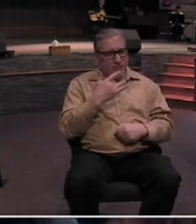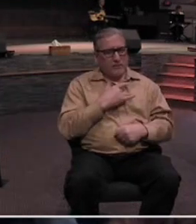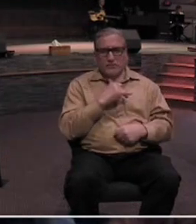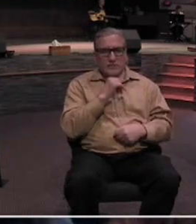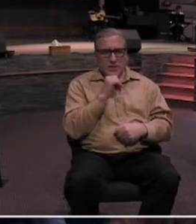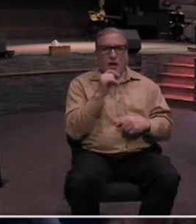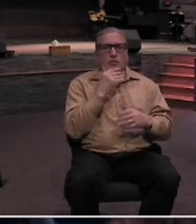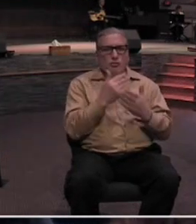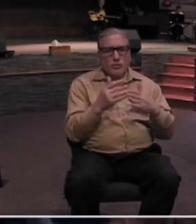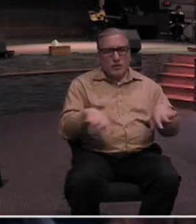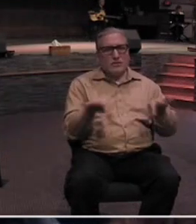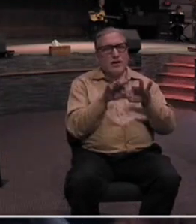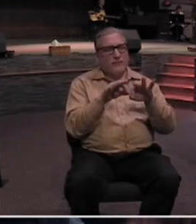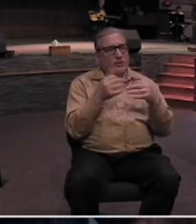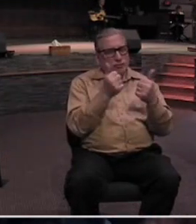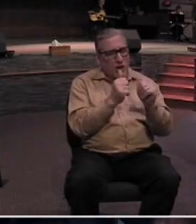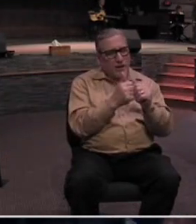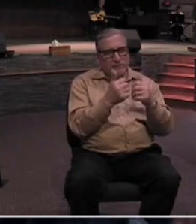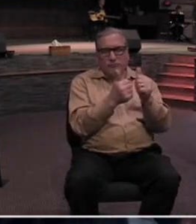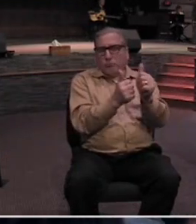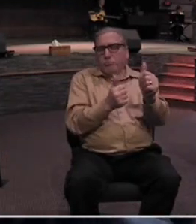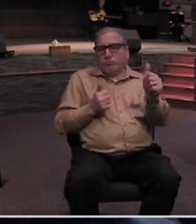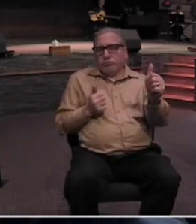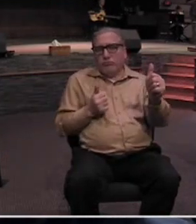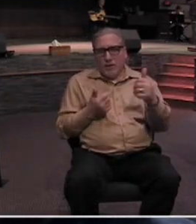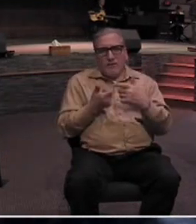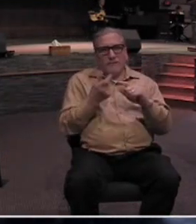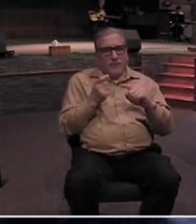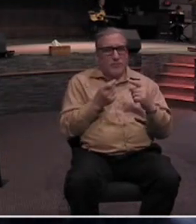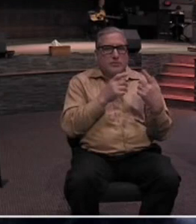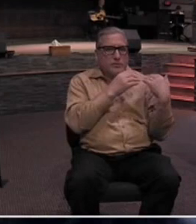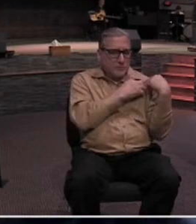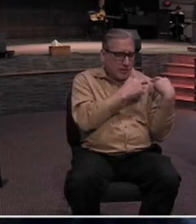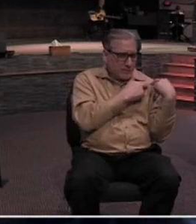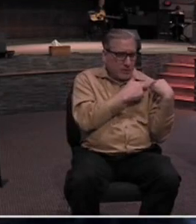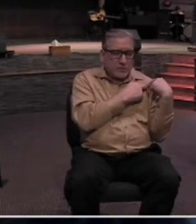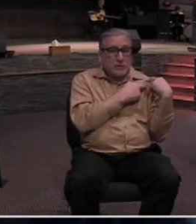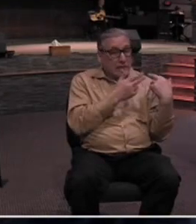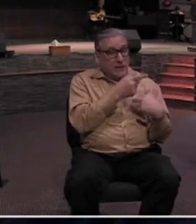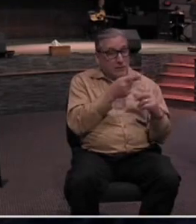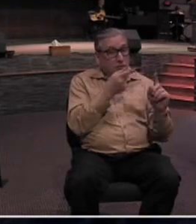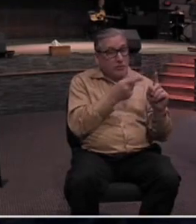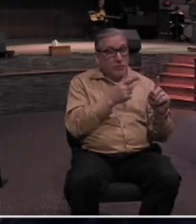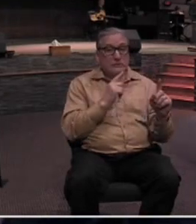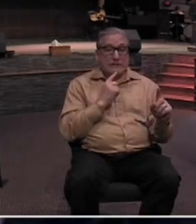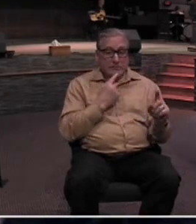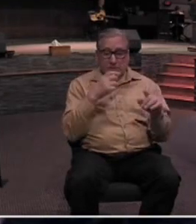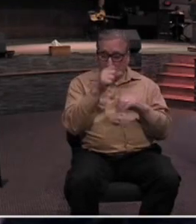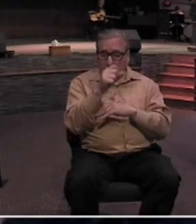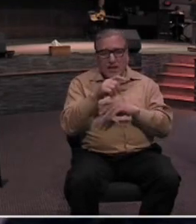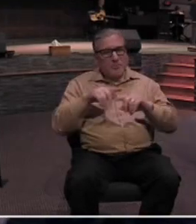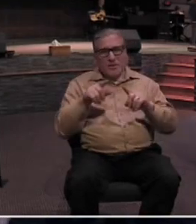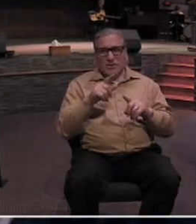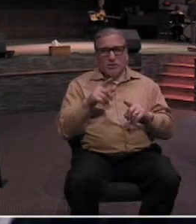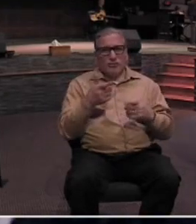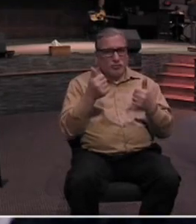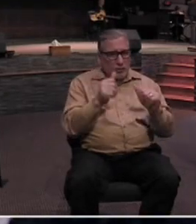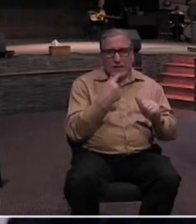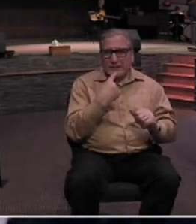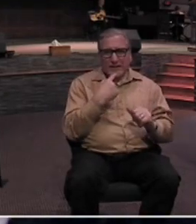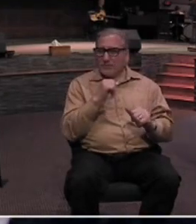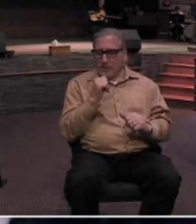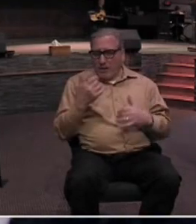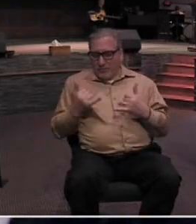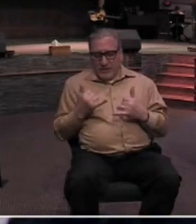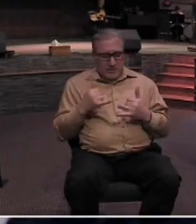to make you shrink back, amen, from some of the responsibilities. Now, you take it serious. But he's trying to say, you're not this, you're not that, you're not this, not